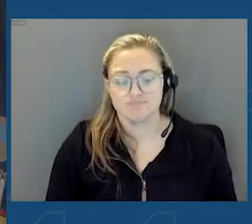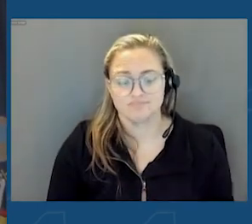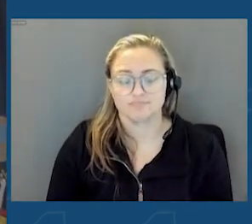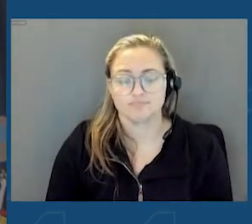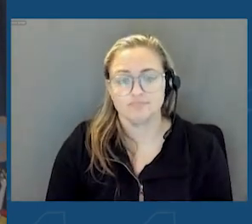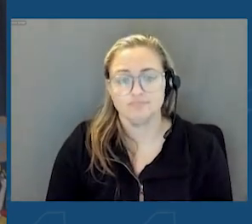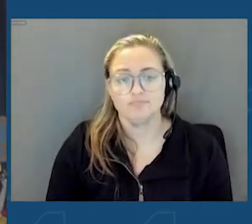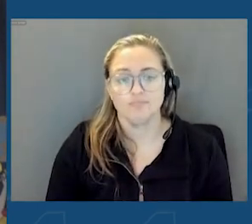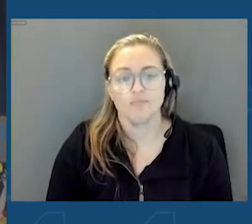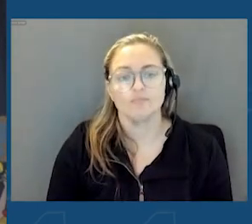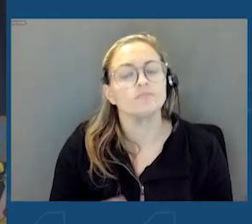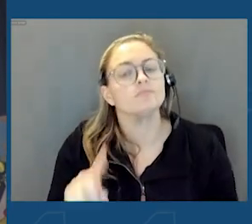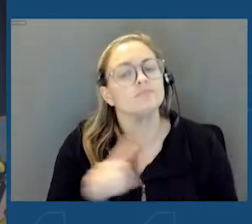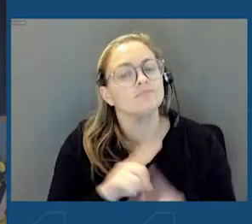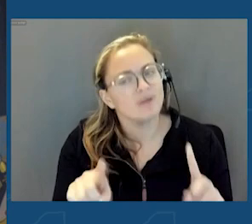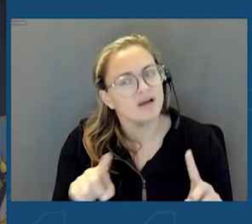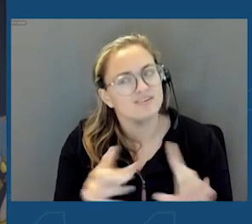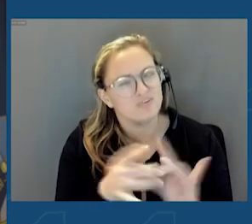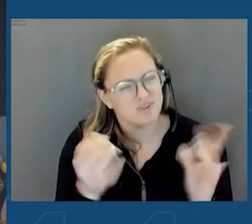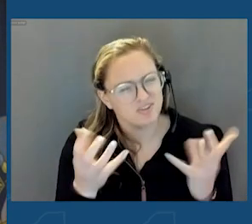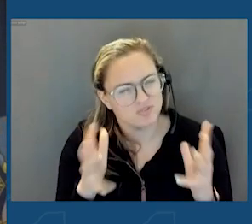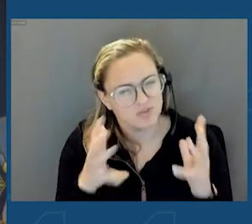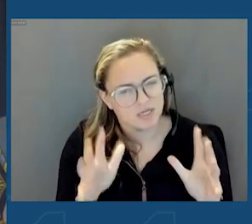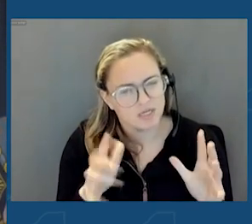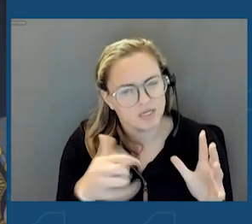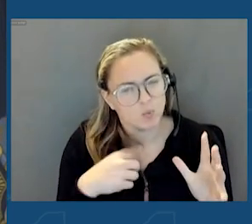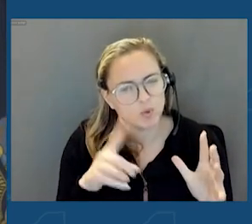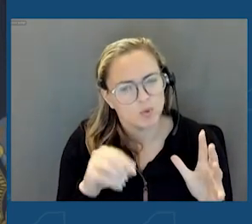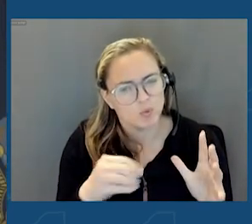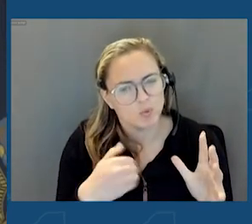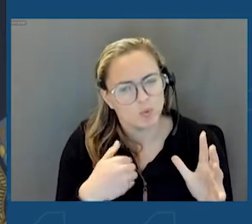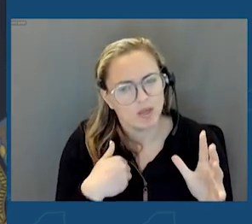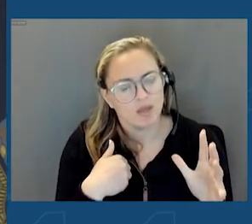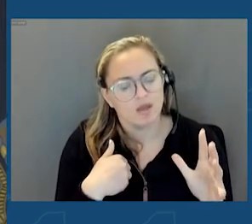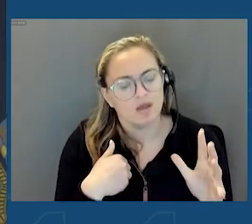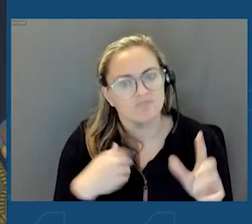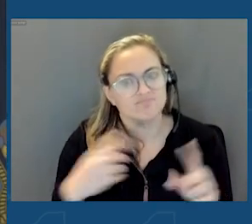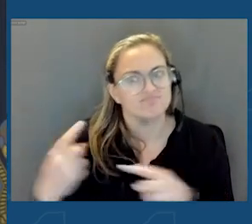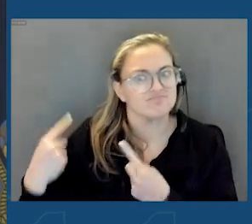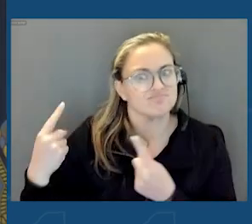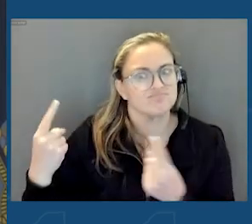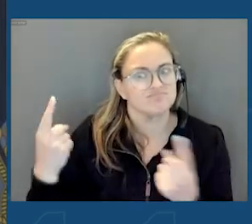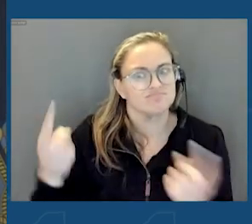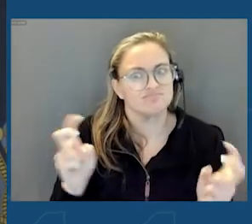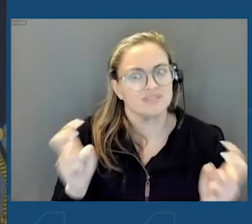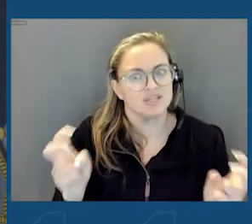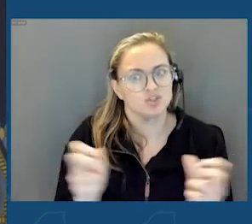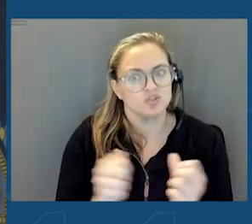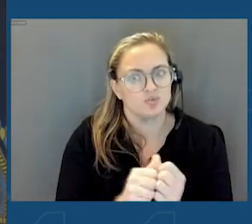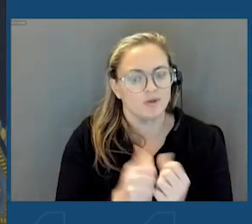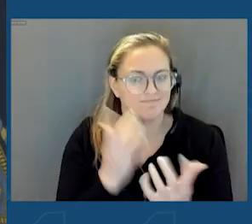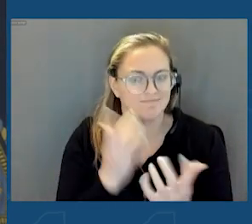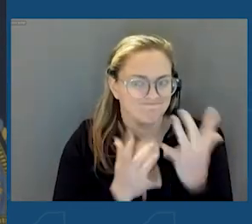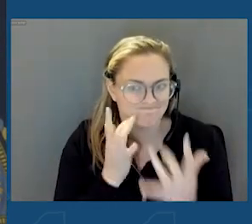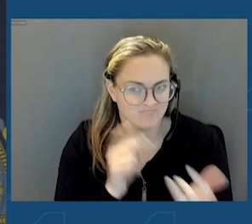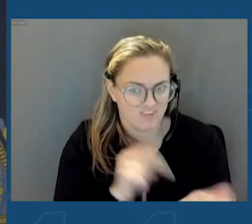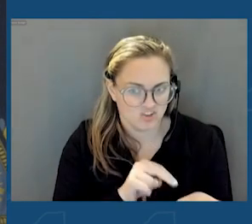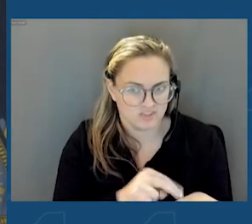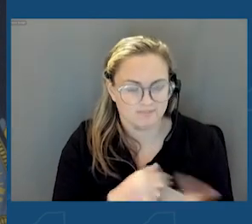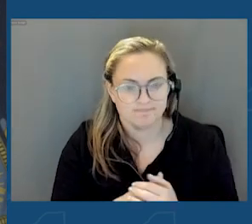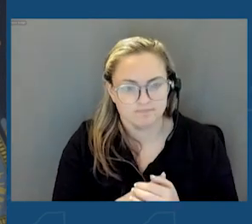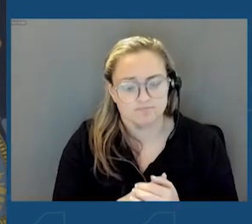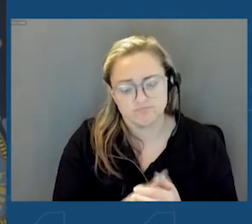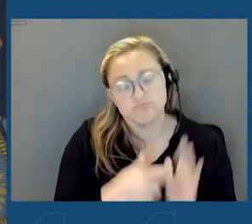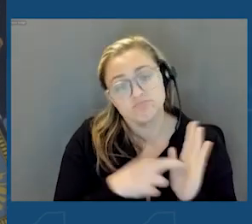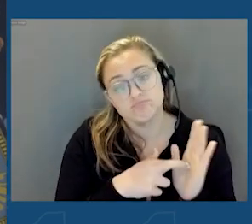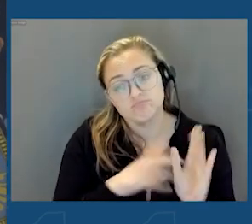COVID. But as you've pointed out, we do have a longstanding issue with nursing. I represent